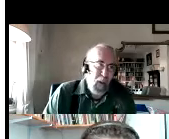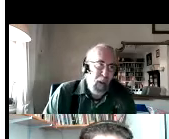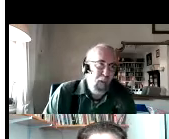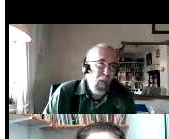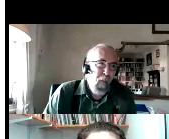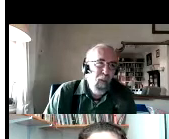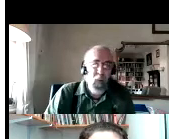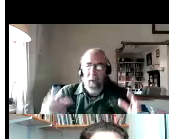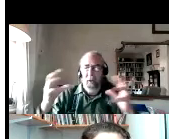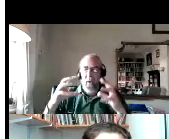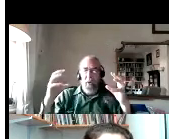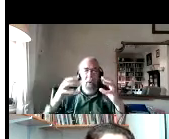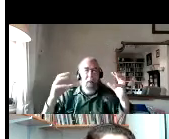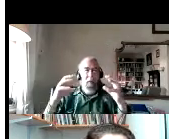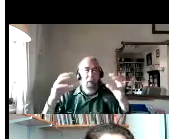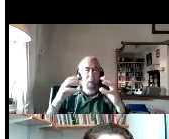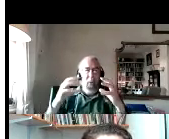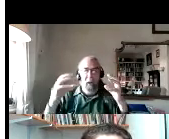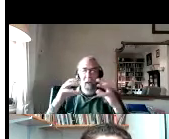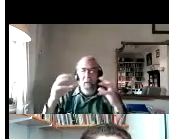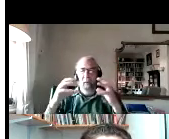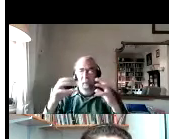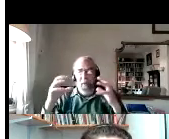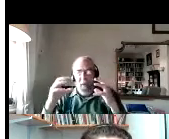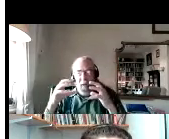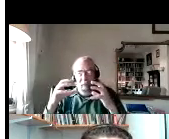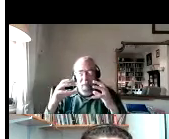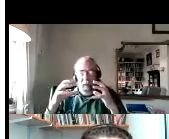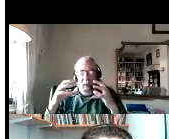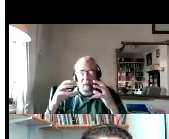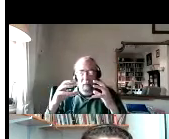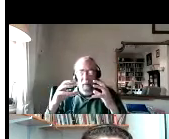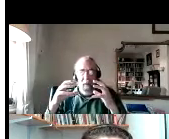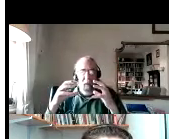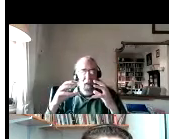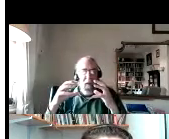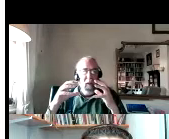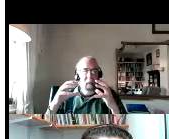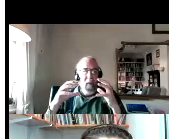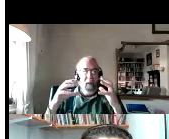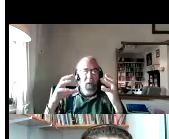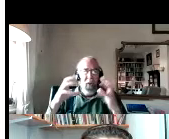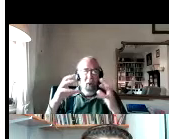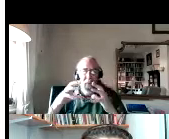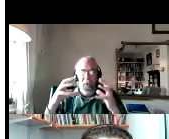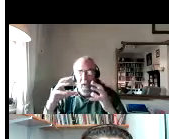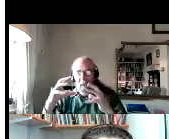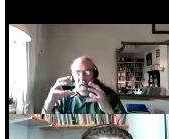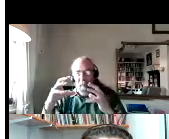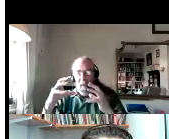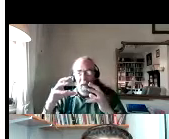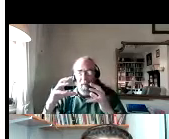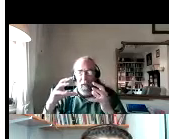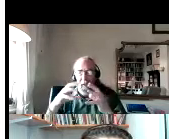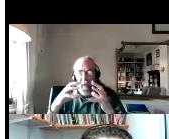where I live. There were these two groups arguing with each other, and they had two opposite ideas